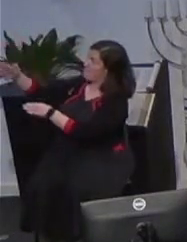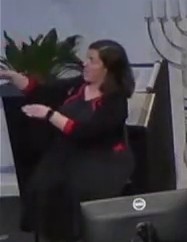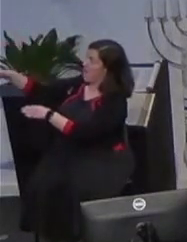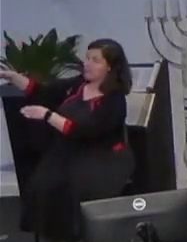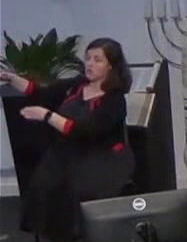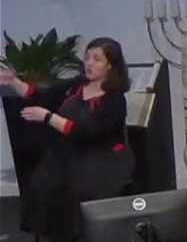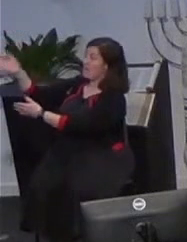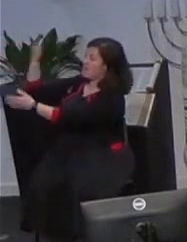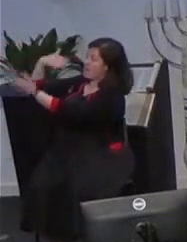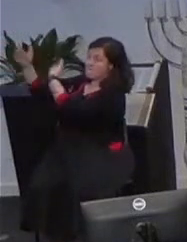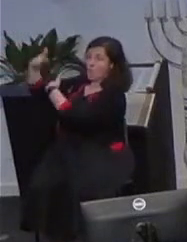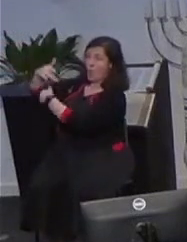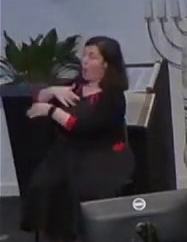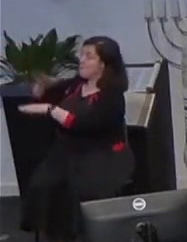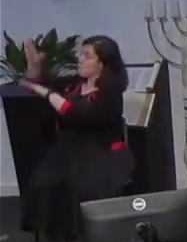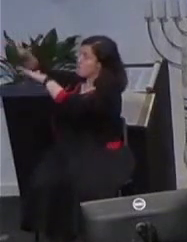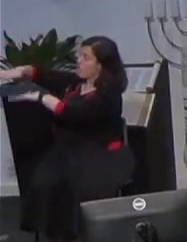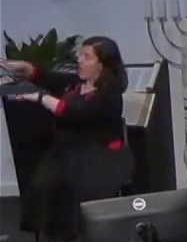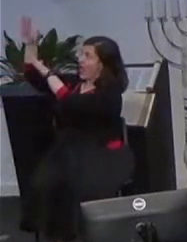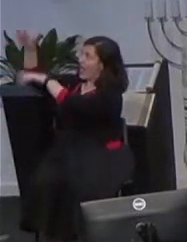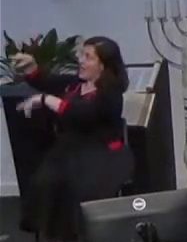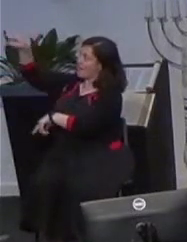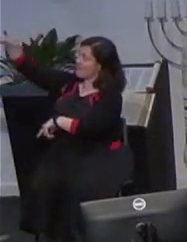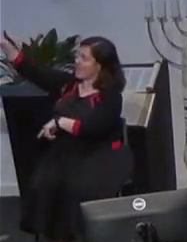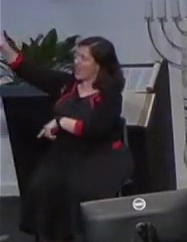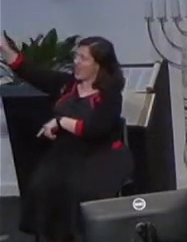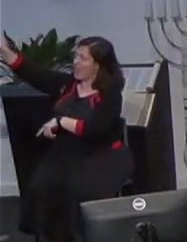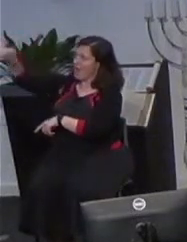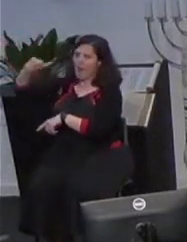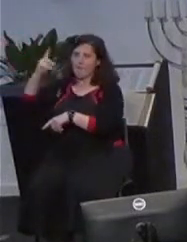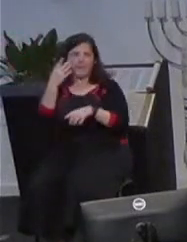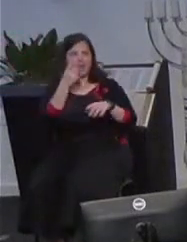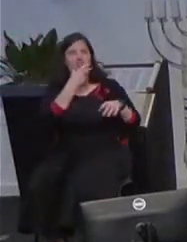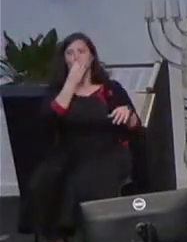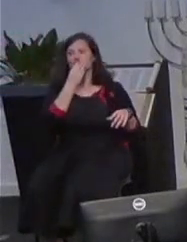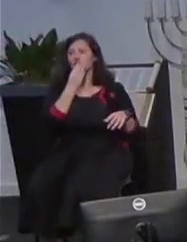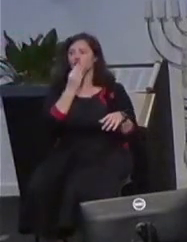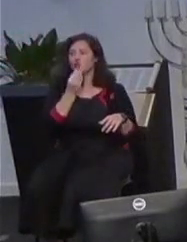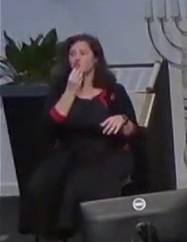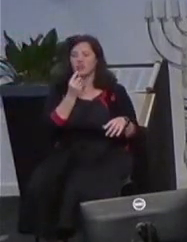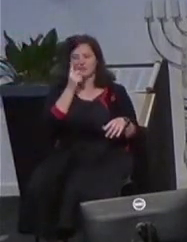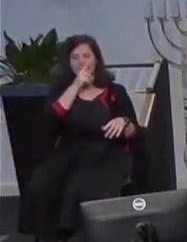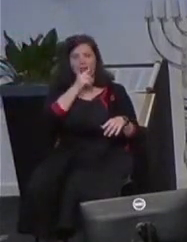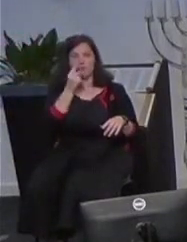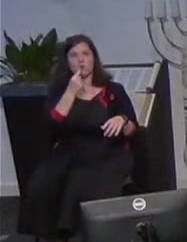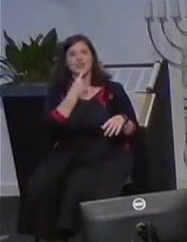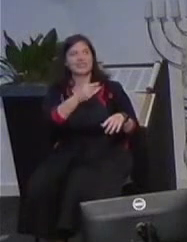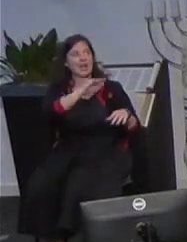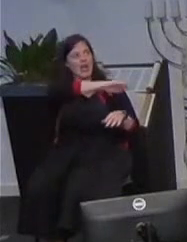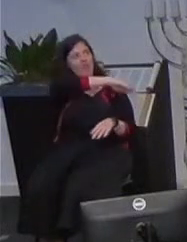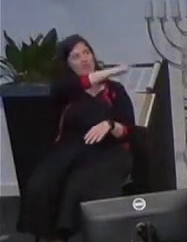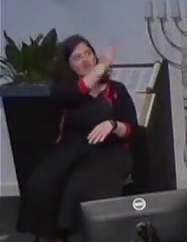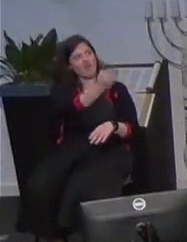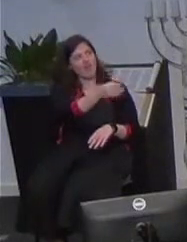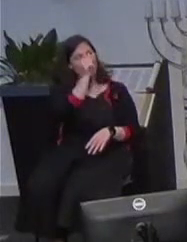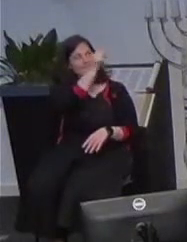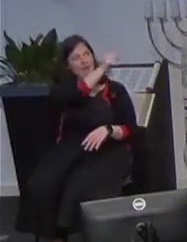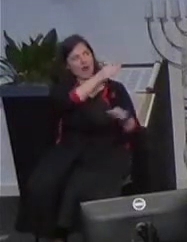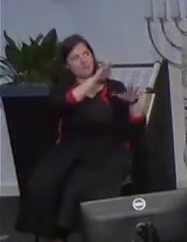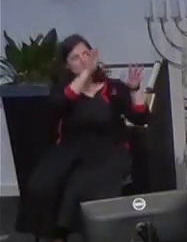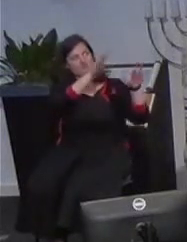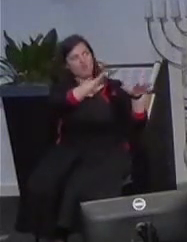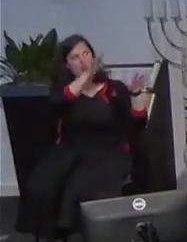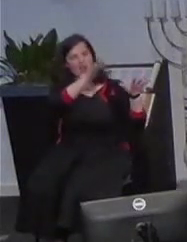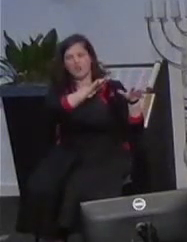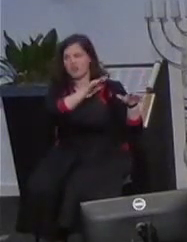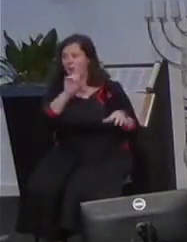mountain over there in Jerusalem. And Jesus said, a time is coming when you will worship the Father neither on that